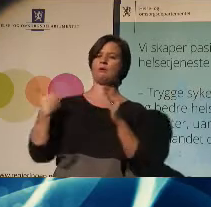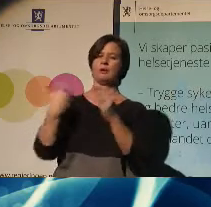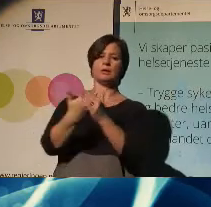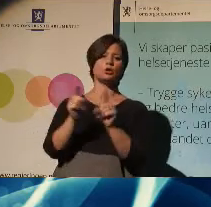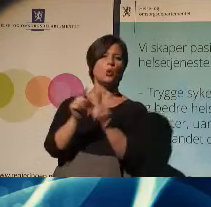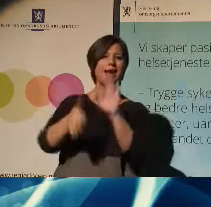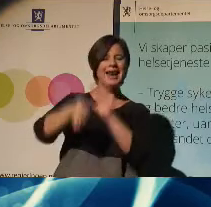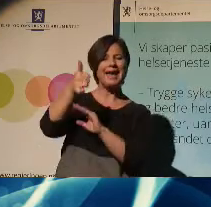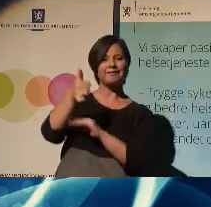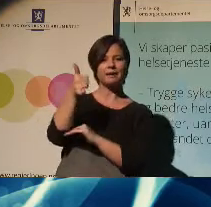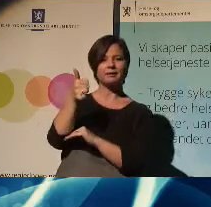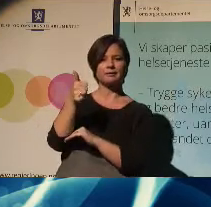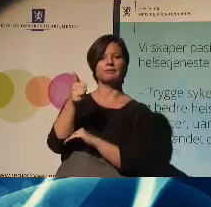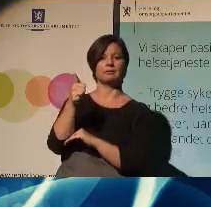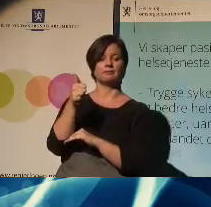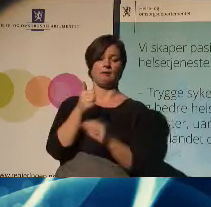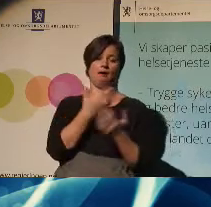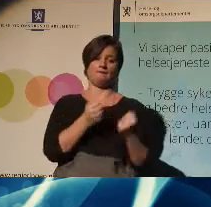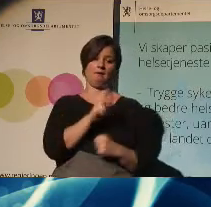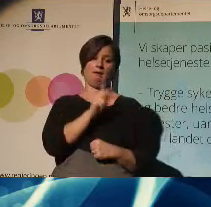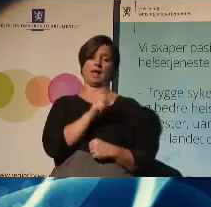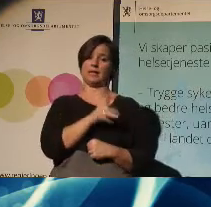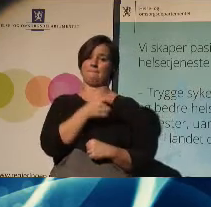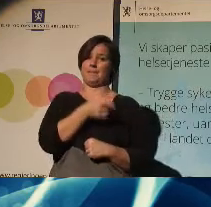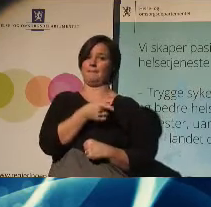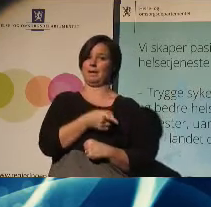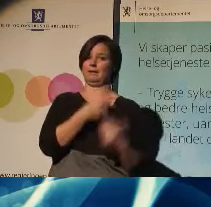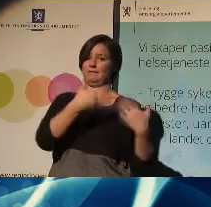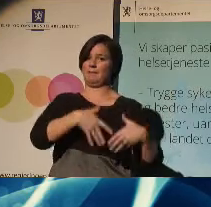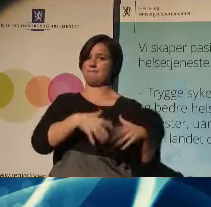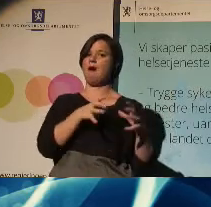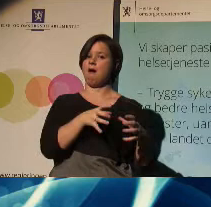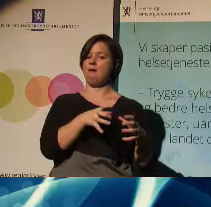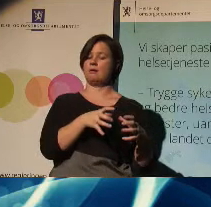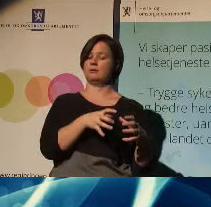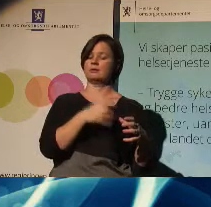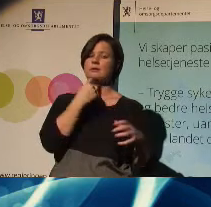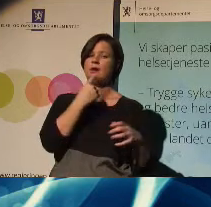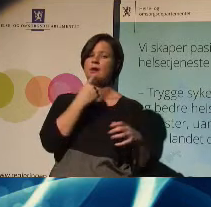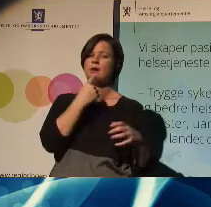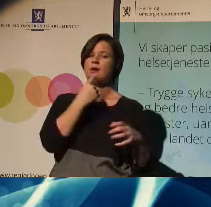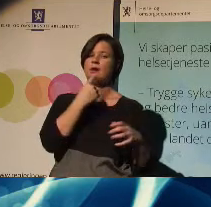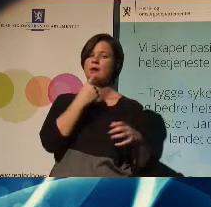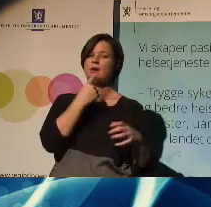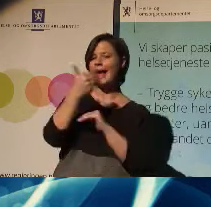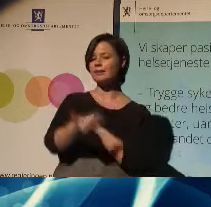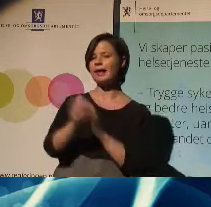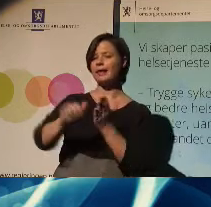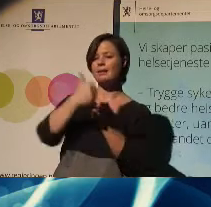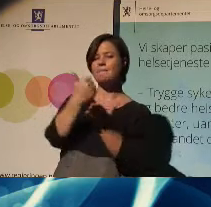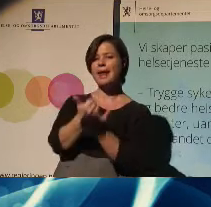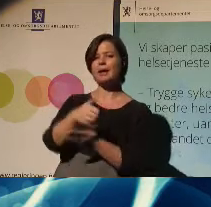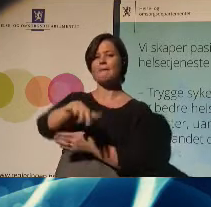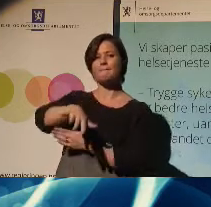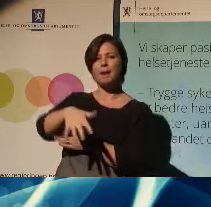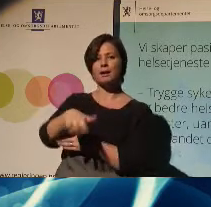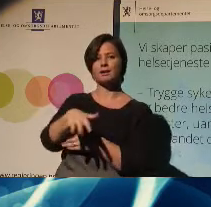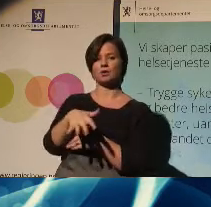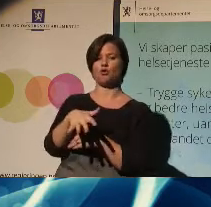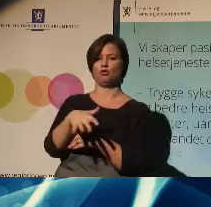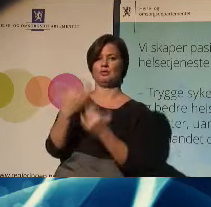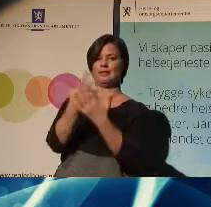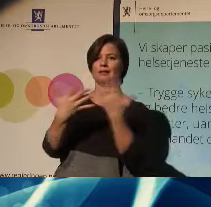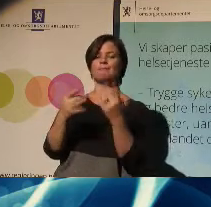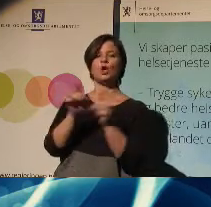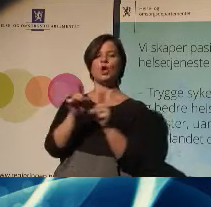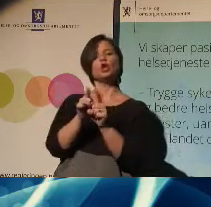of Kaiser, told us that a little over 1 year after the introduction of ParkinsonNet, hip fractures are going